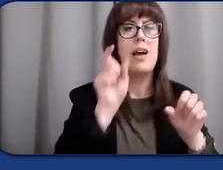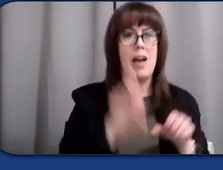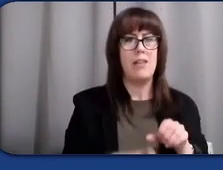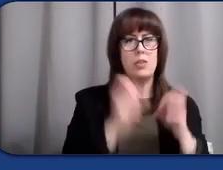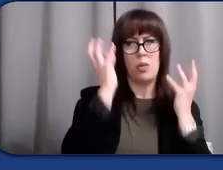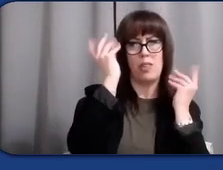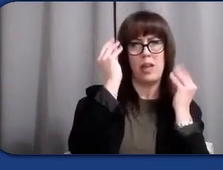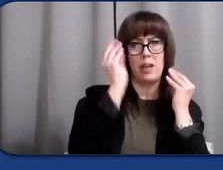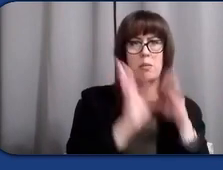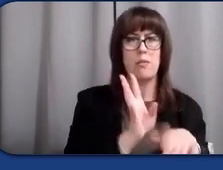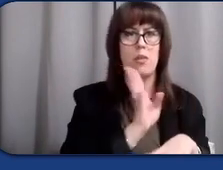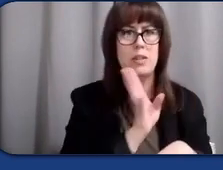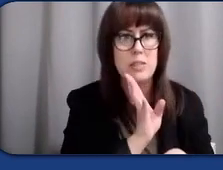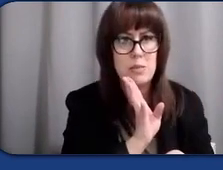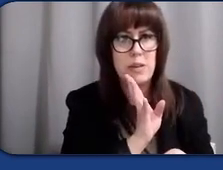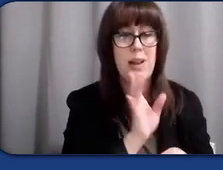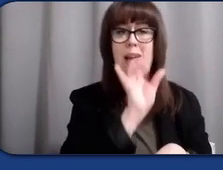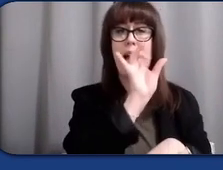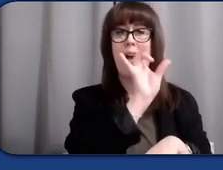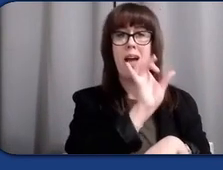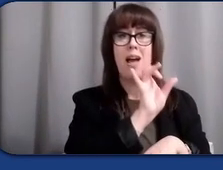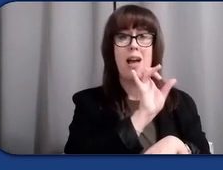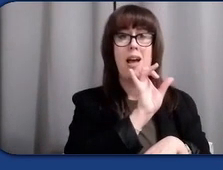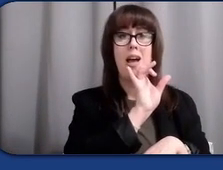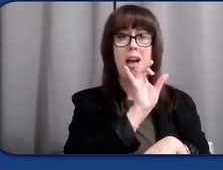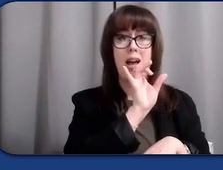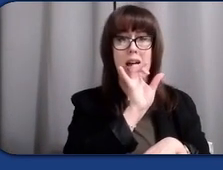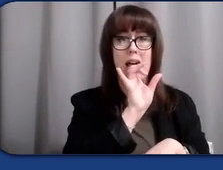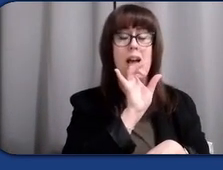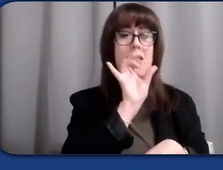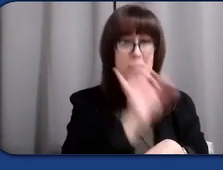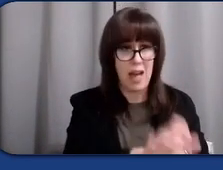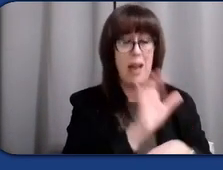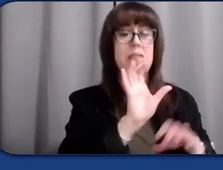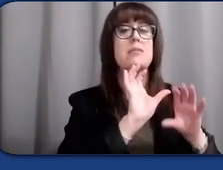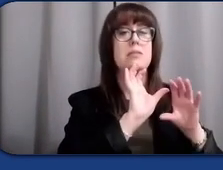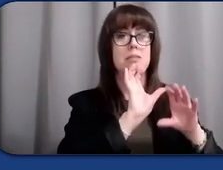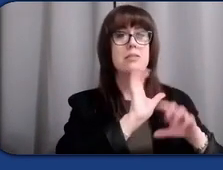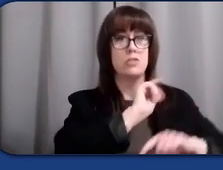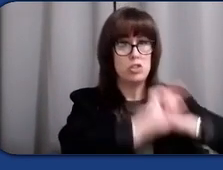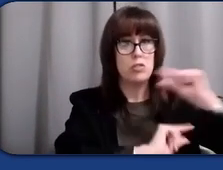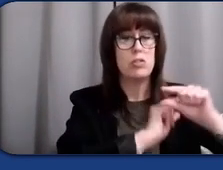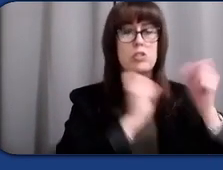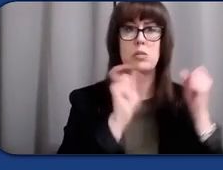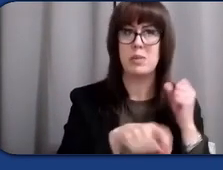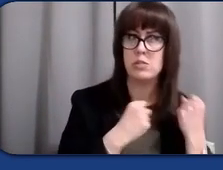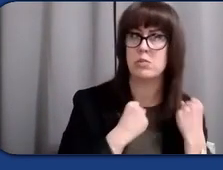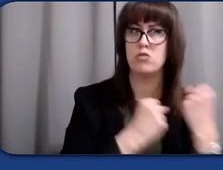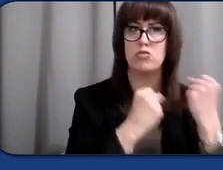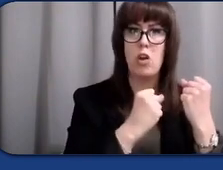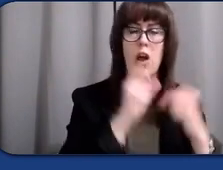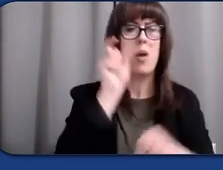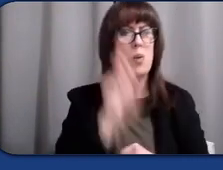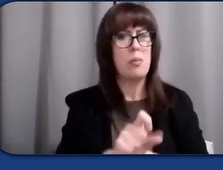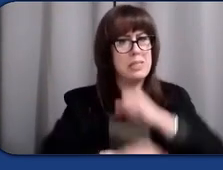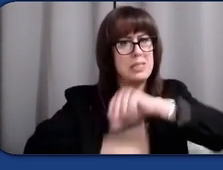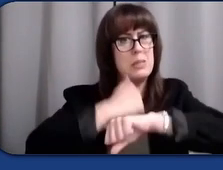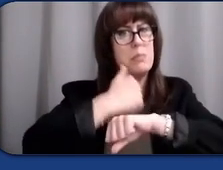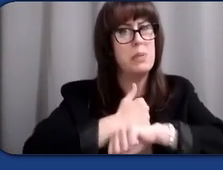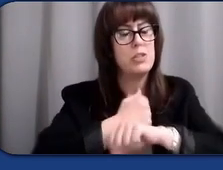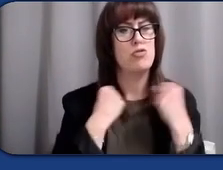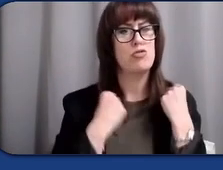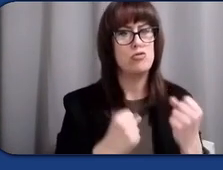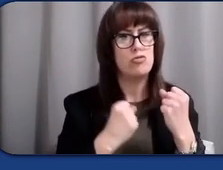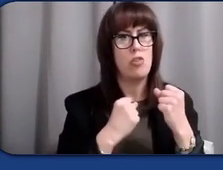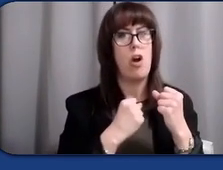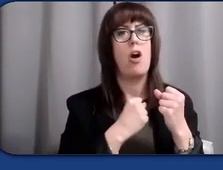And that generation can never be built if we don't build strong educational institutions. Now, when you look at what's happening around, there's a lot